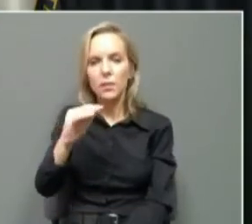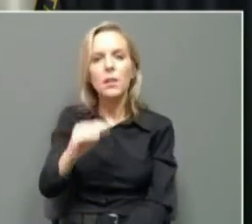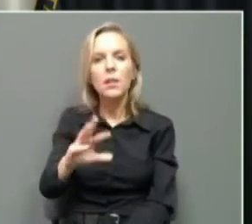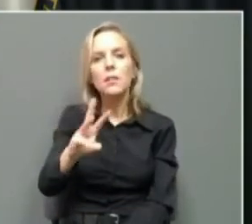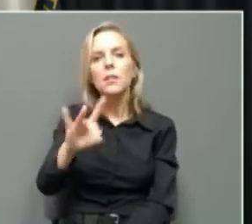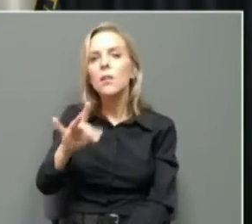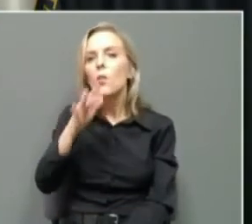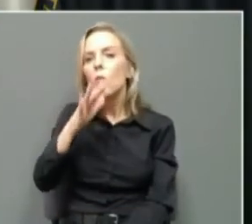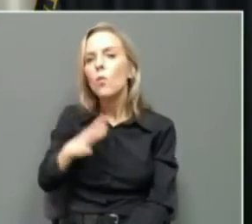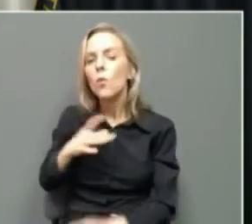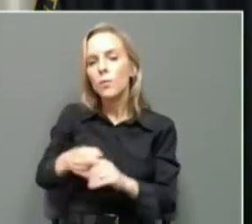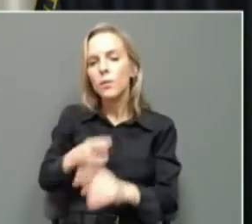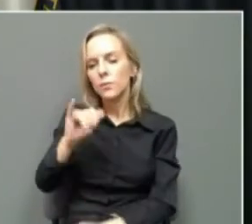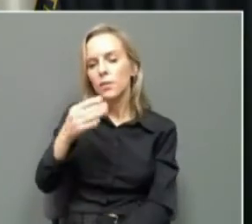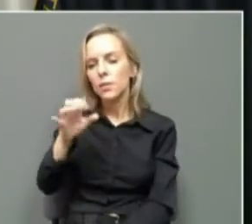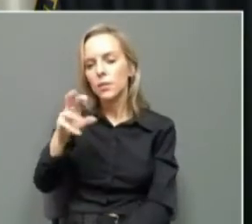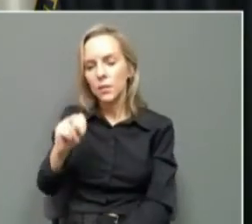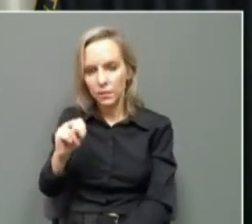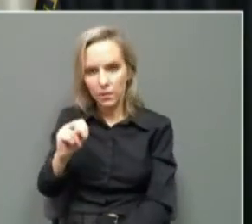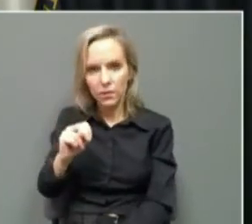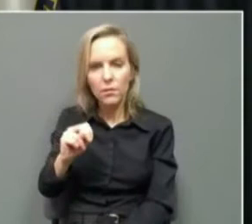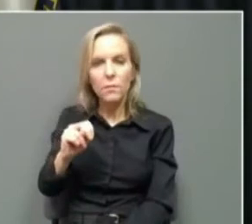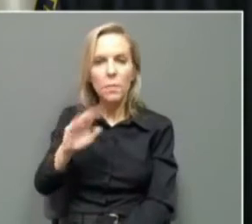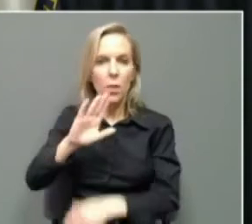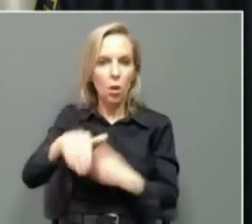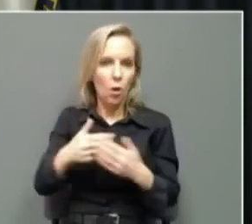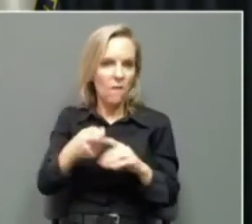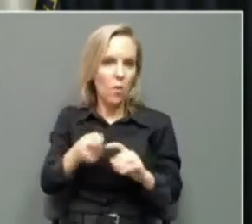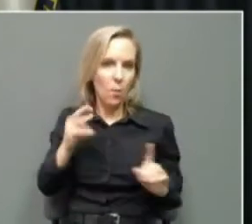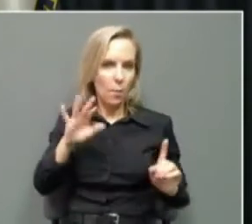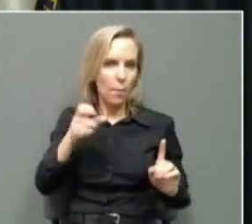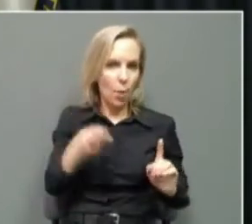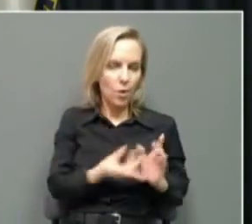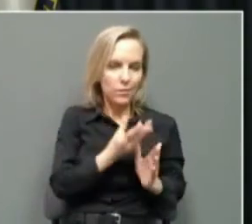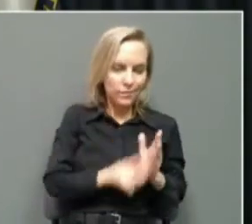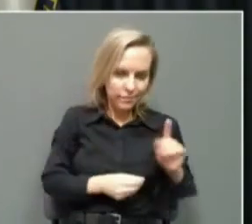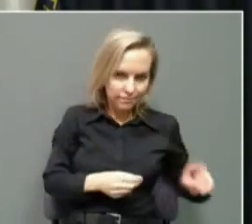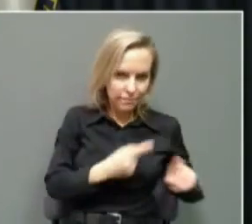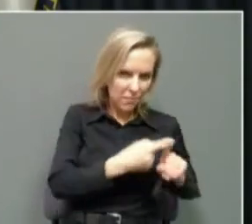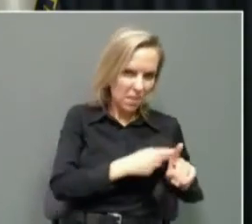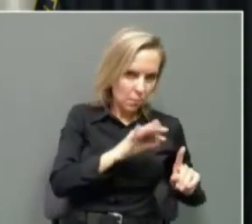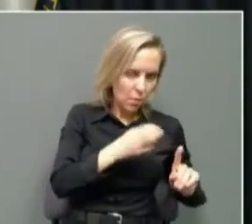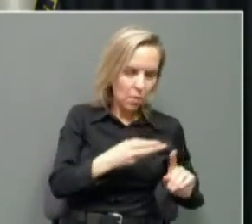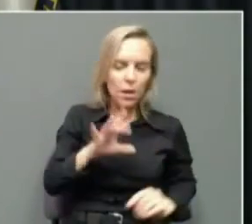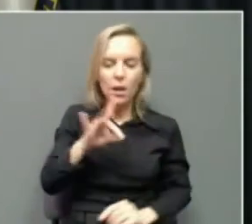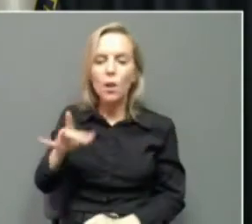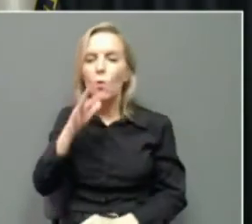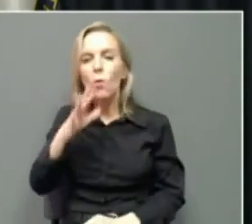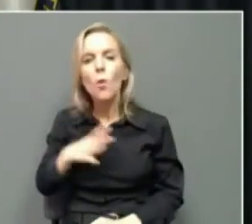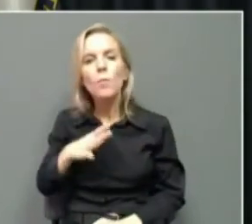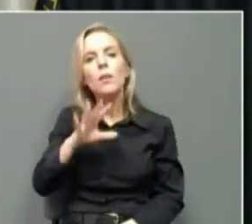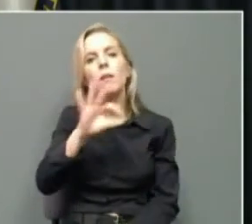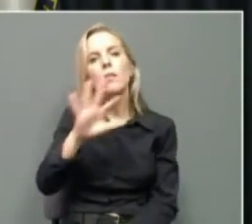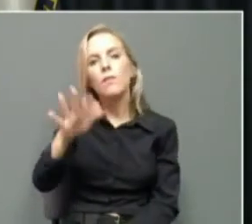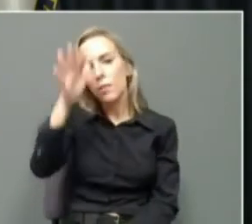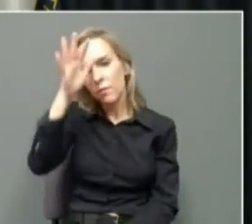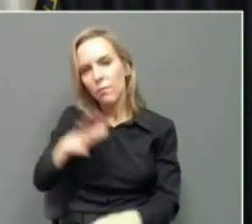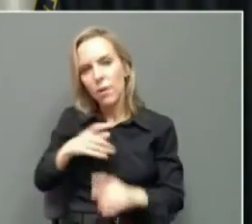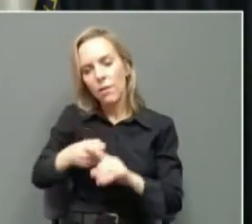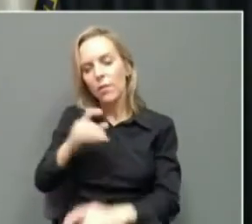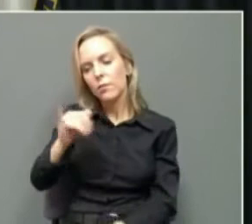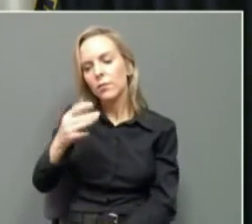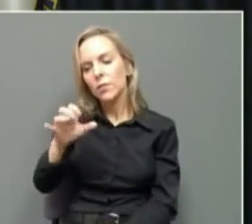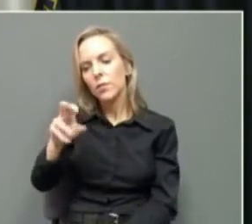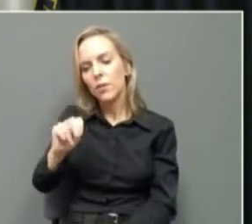from Jefferson. Those are all March. 88-year-old woman and a 95-year-old man from Jefferson, both